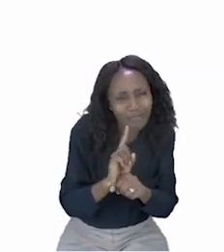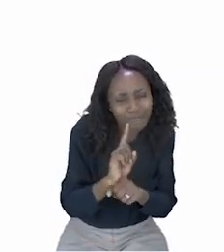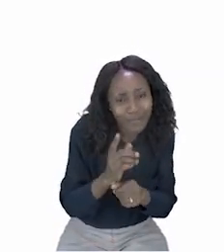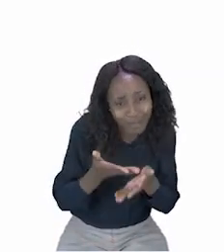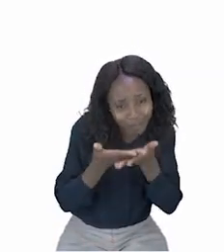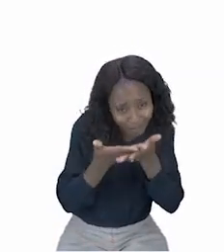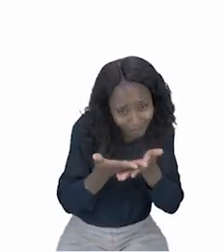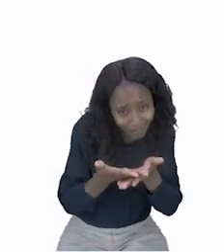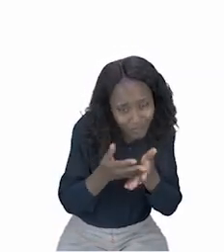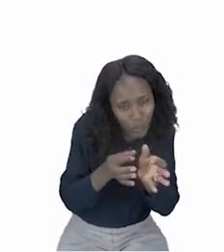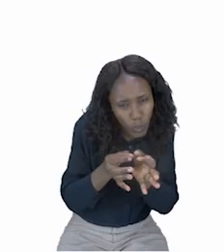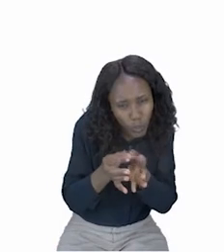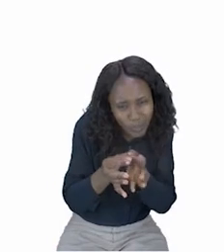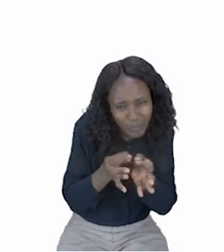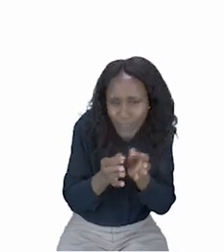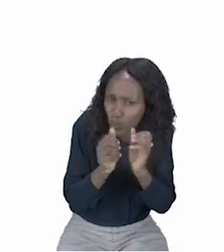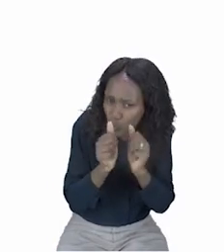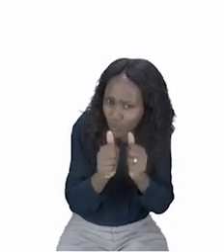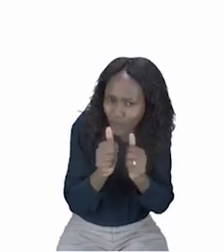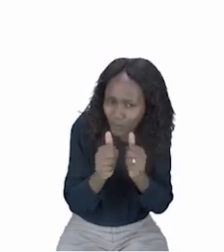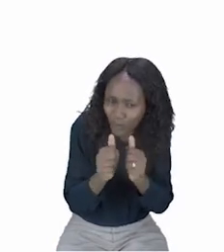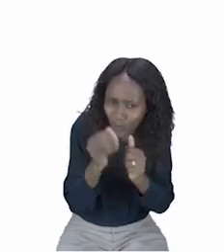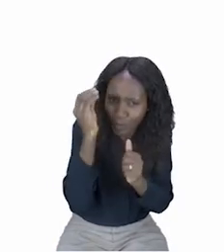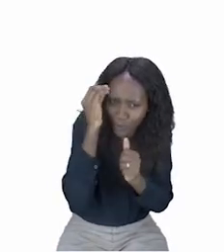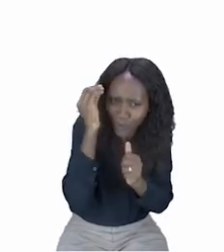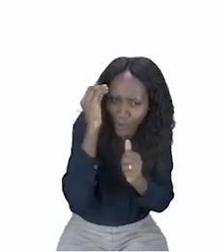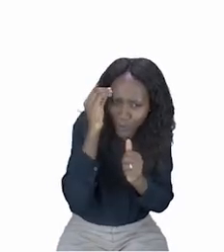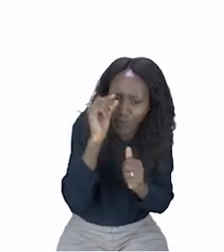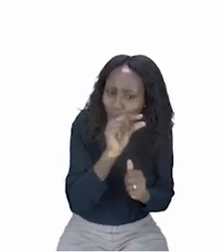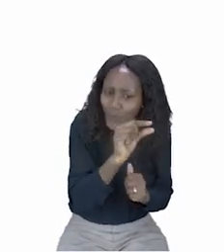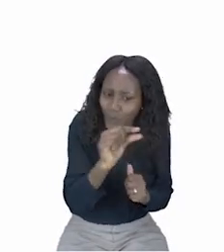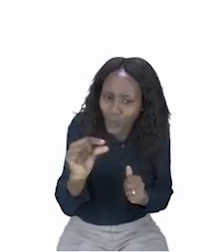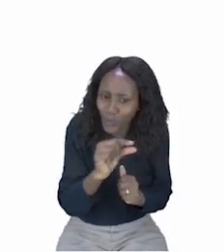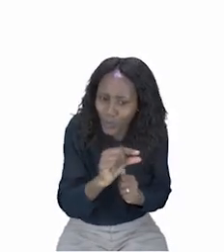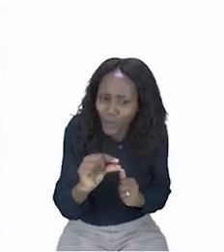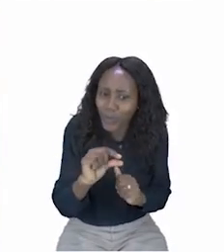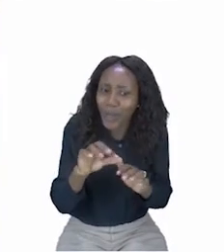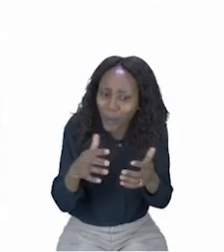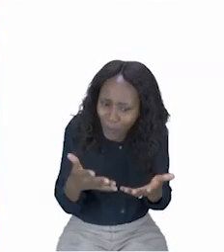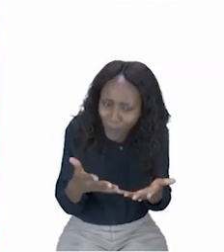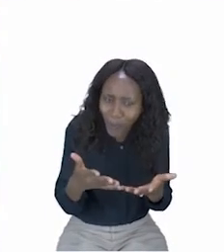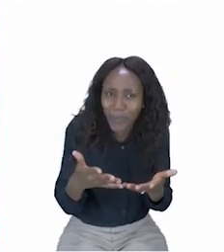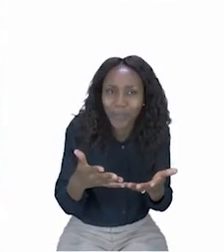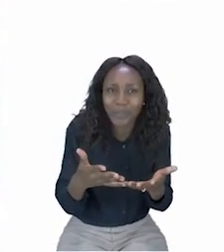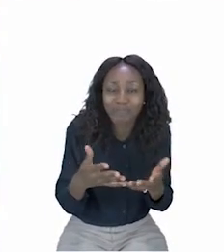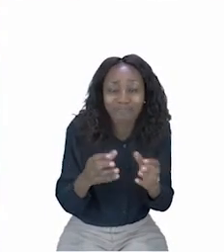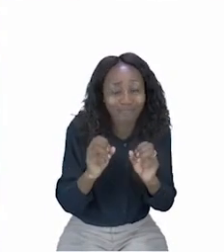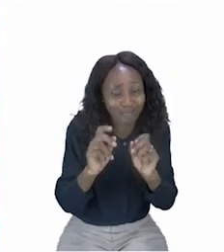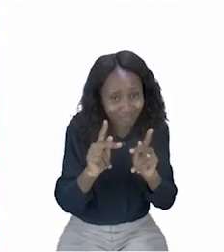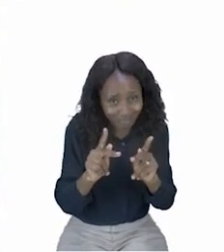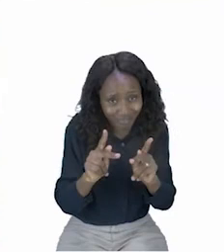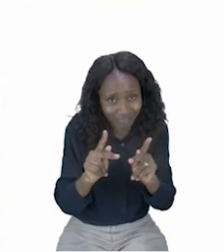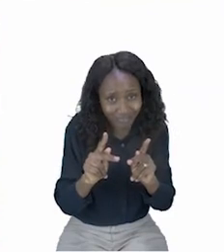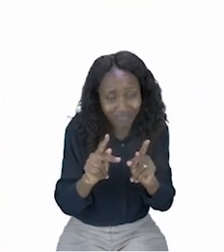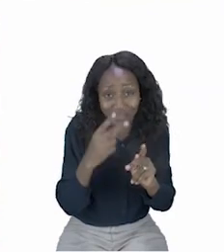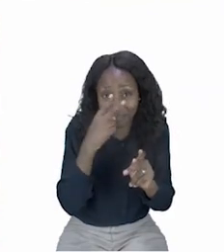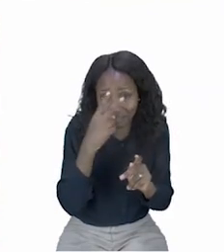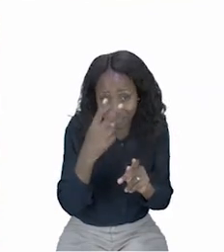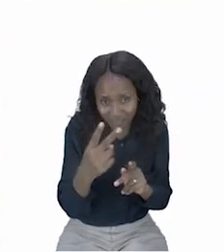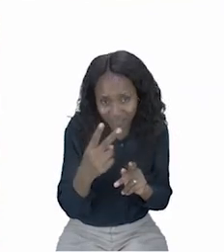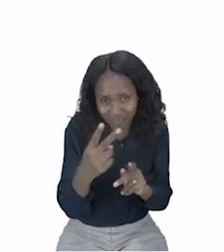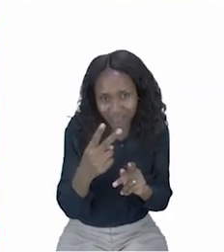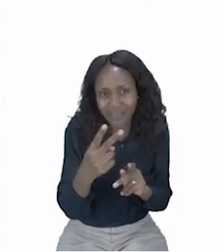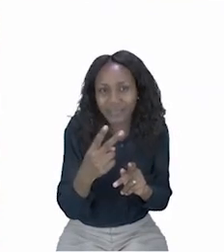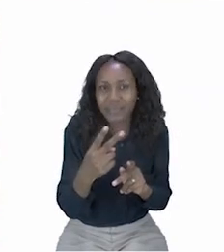is who before you use the words in the word box below. Let's take a look at the board. Now we